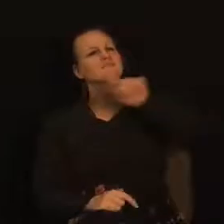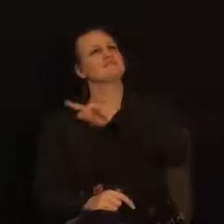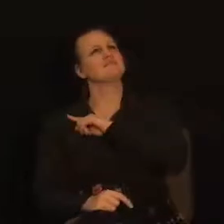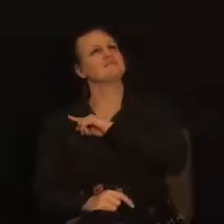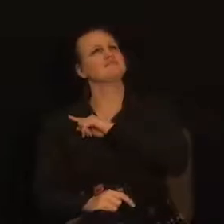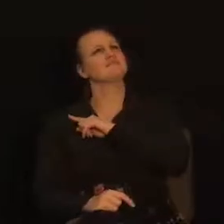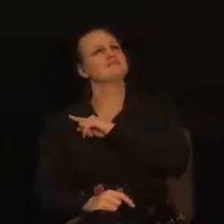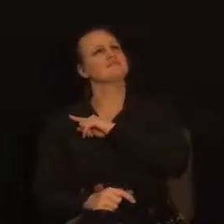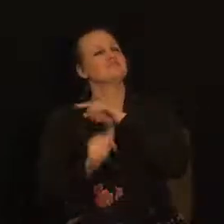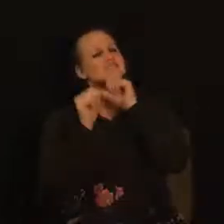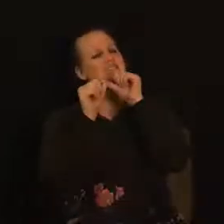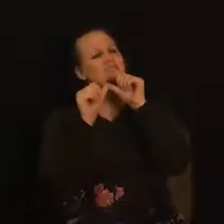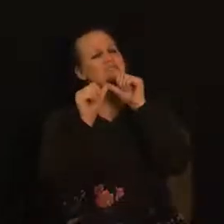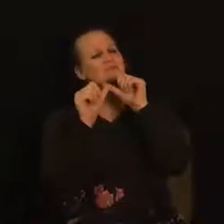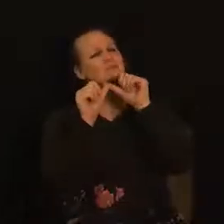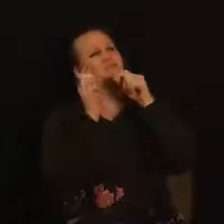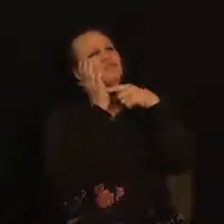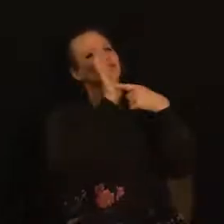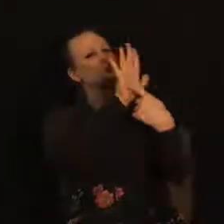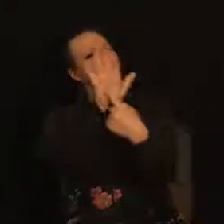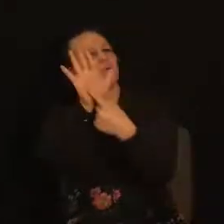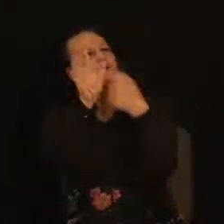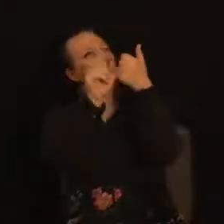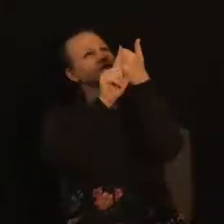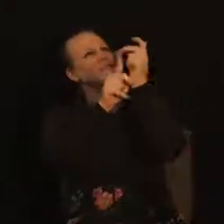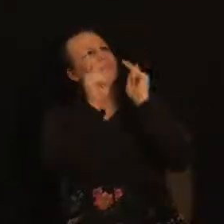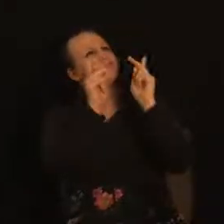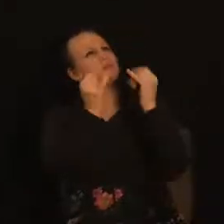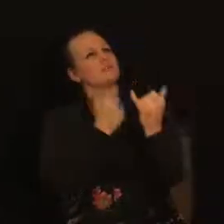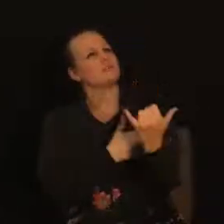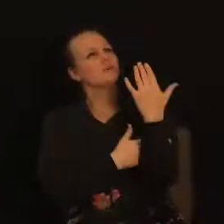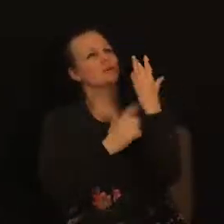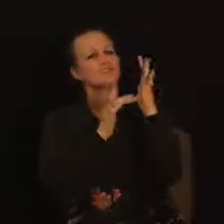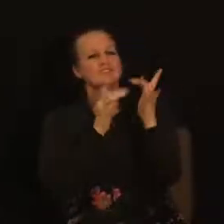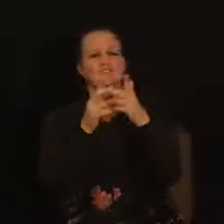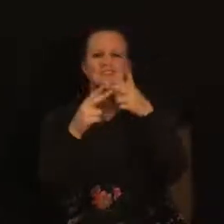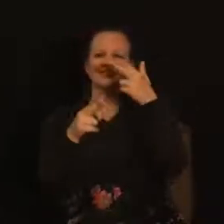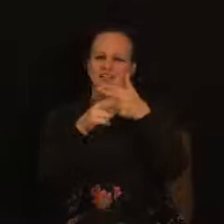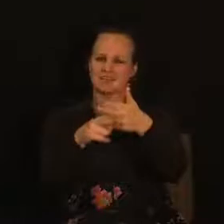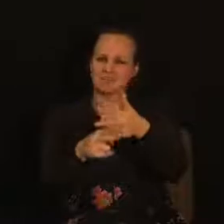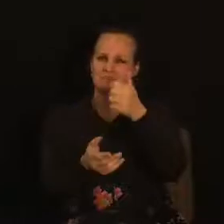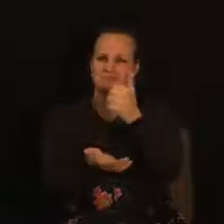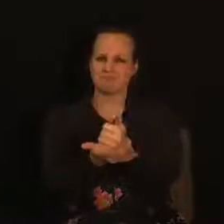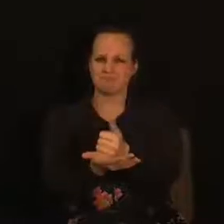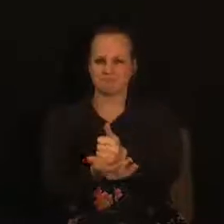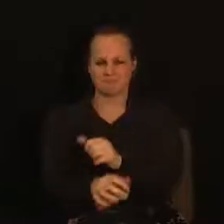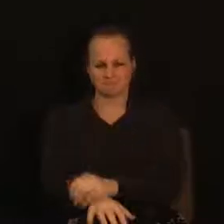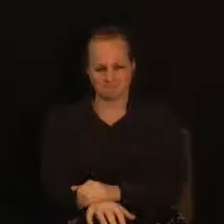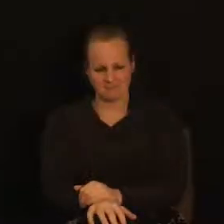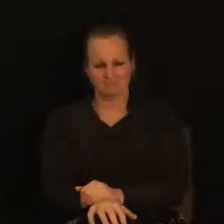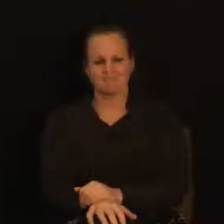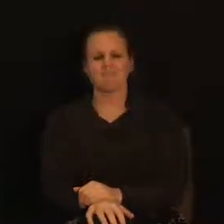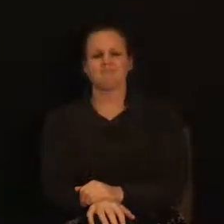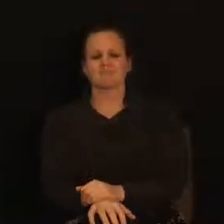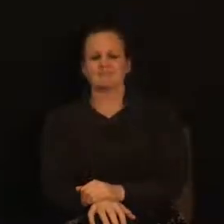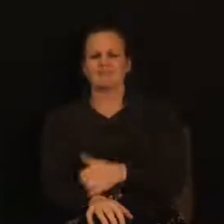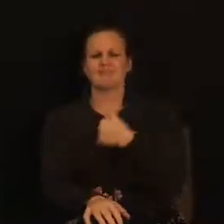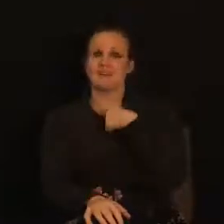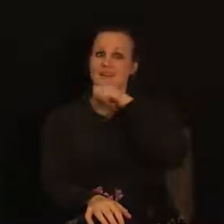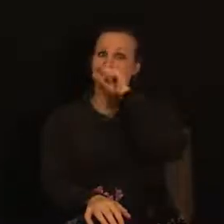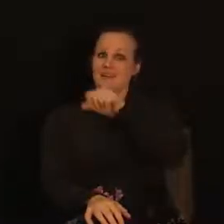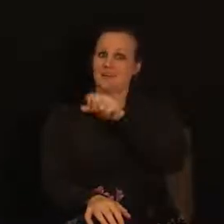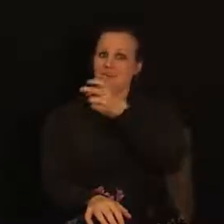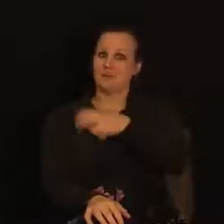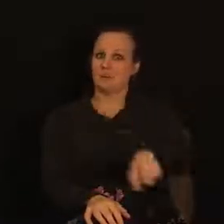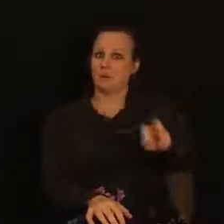people this morning. In Jesus' name, amen. All right, so I love road